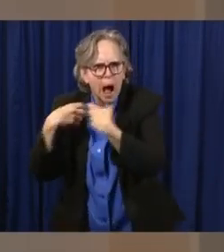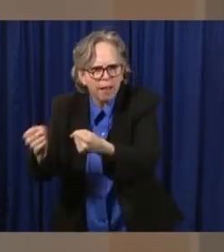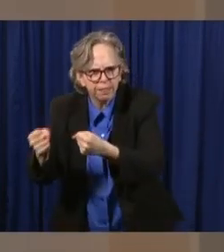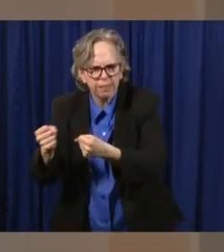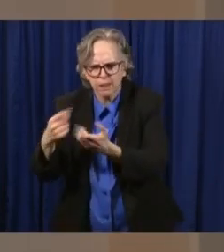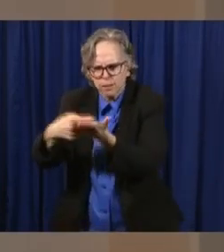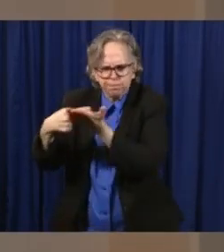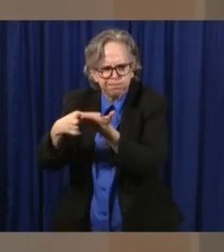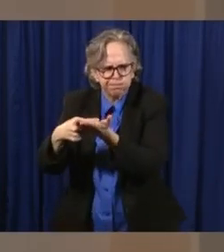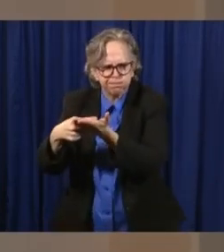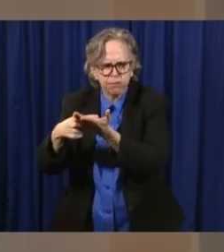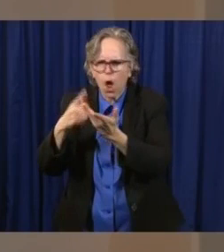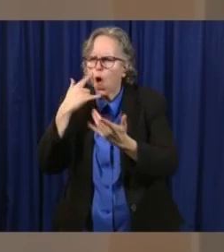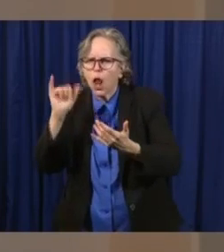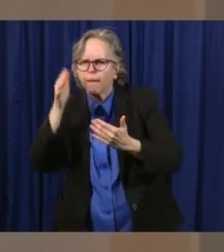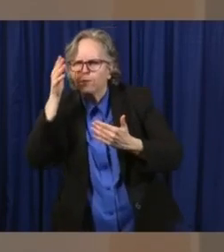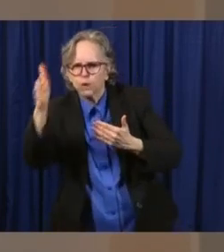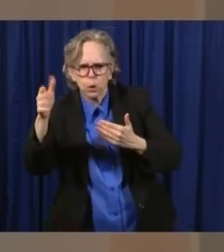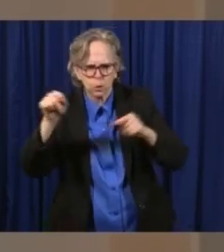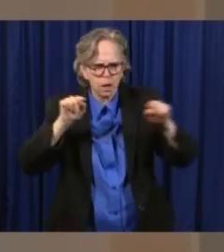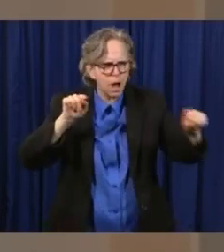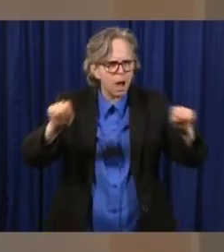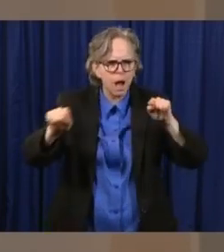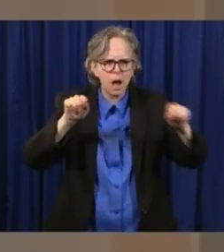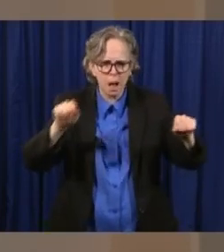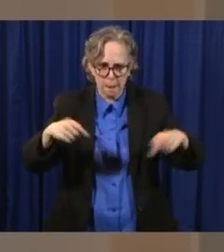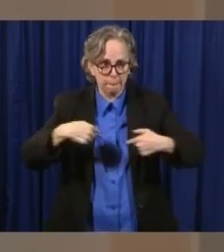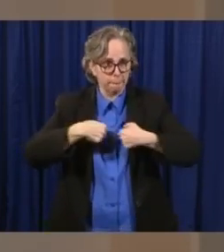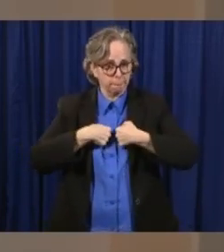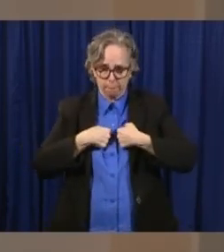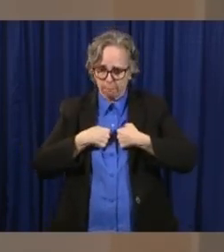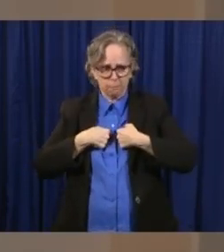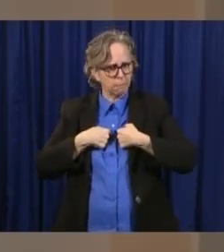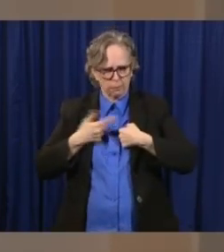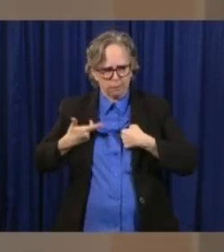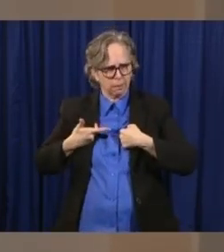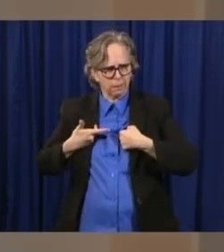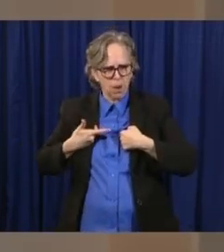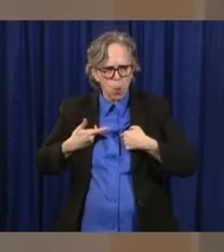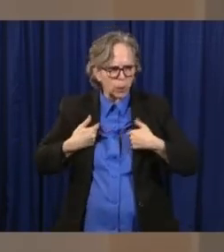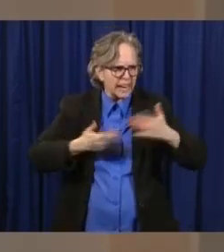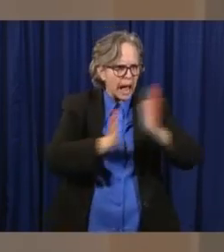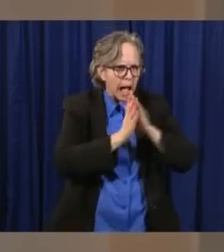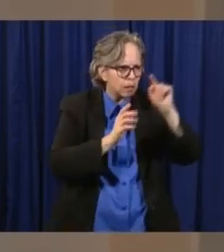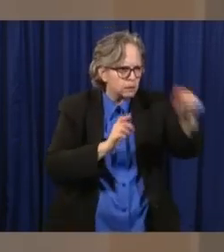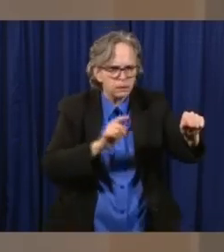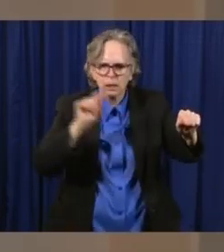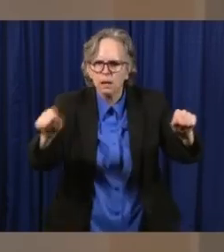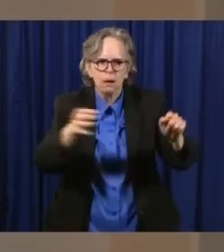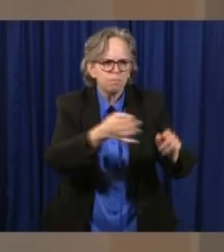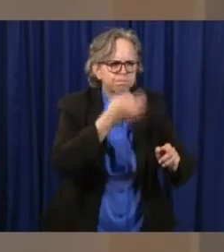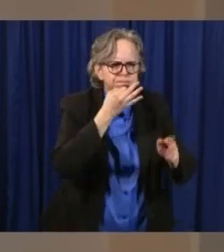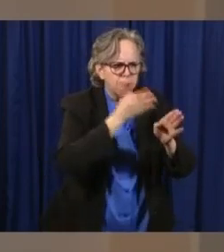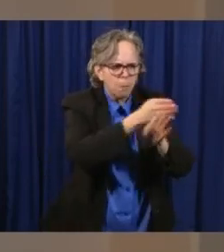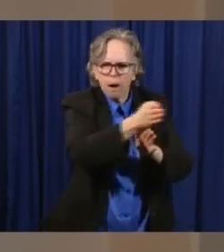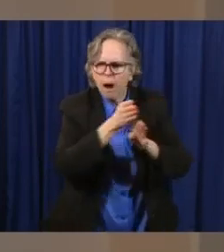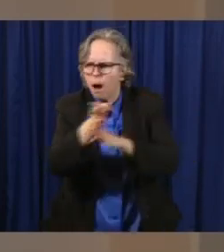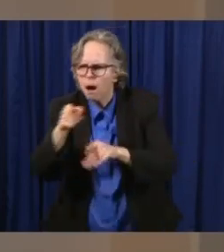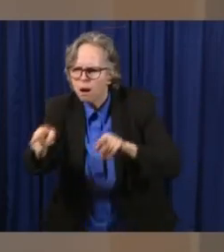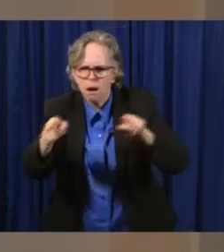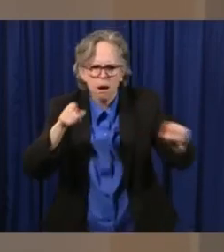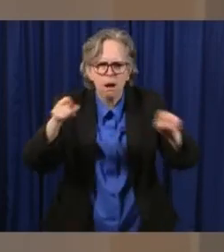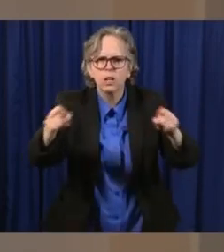are asking people who know, who are professionals, who are experts at this, you know, what is it that we